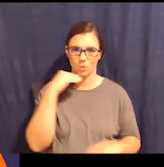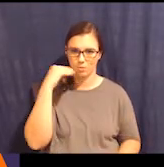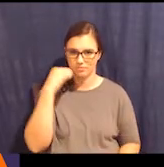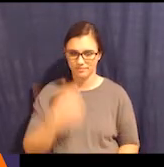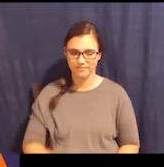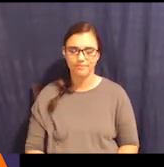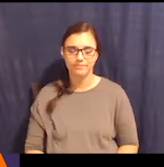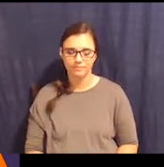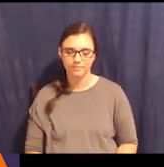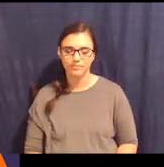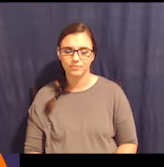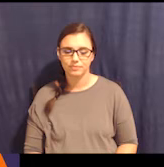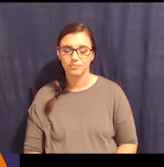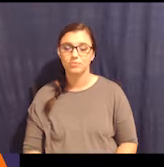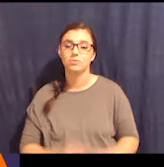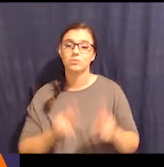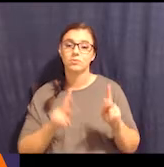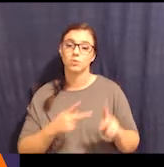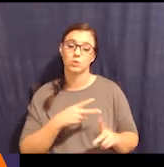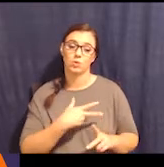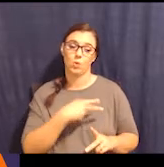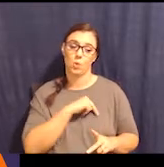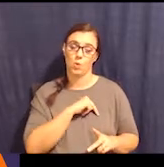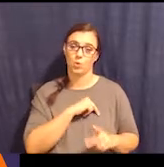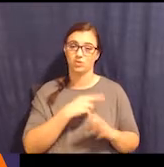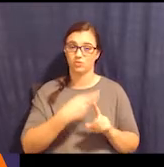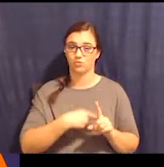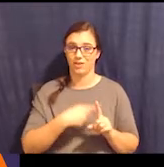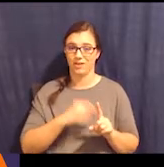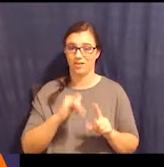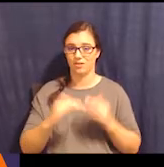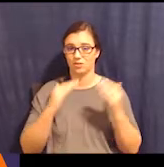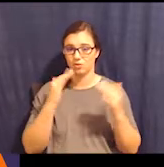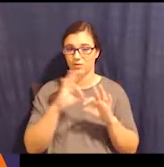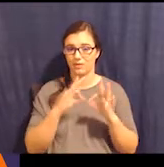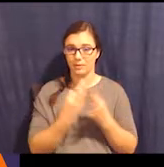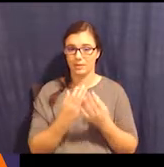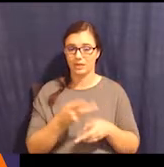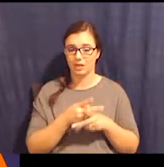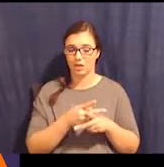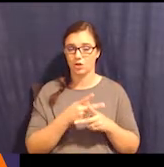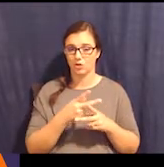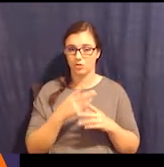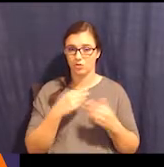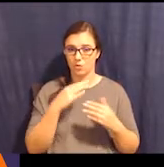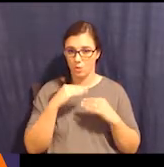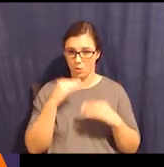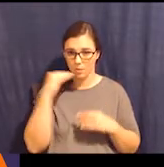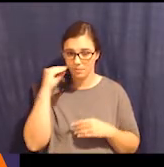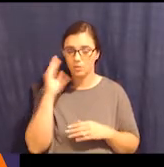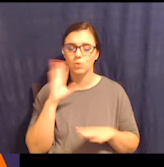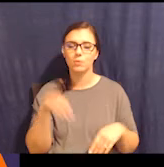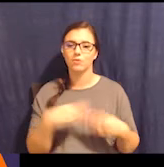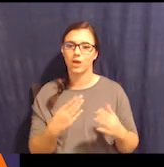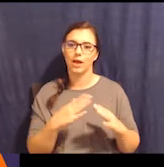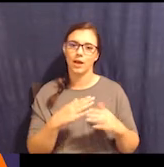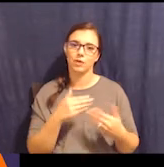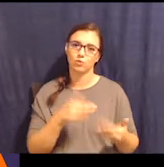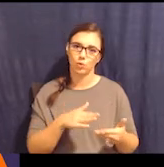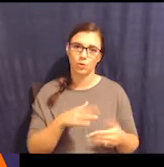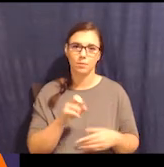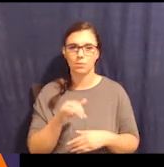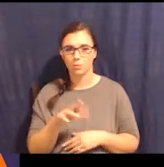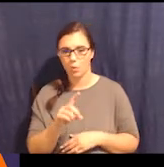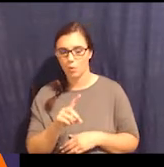care home provides room, board, and personal care to the residents on a 24-hour basis.